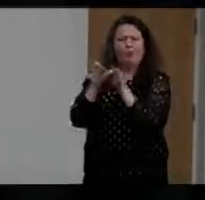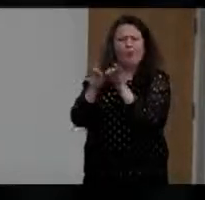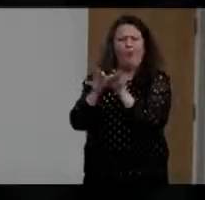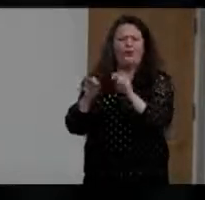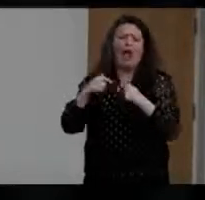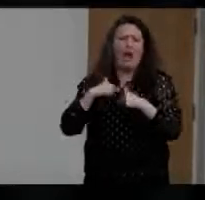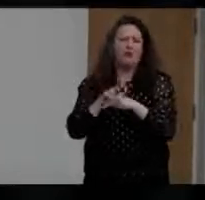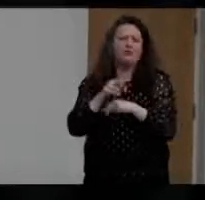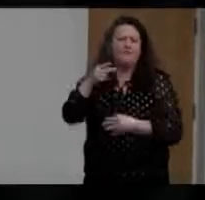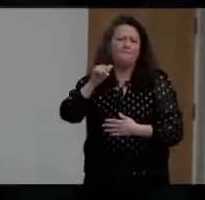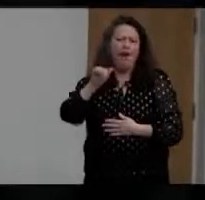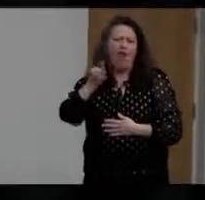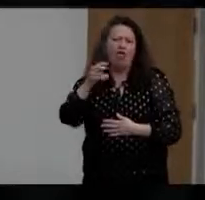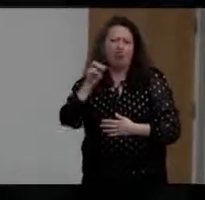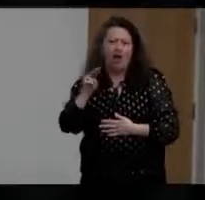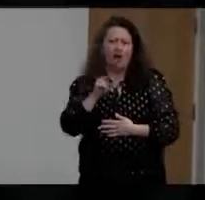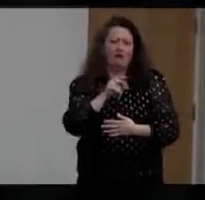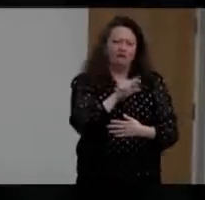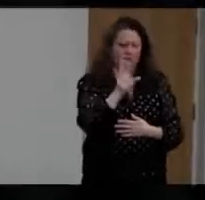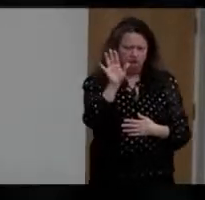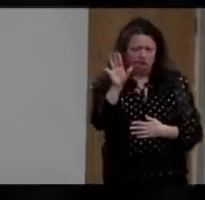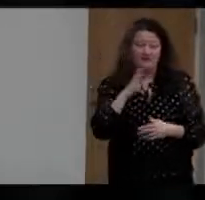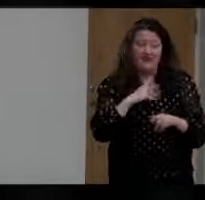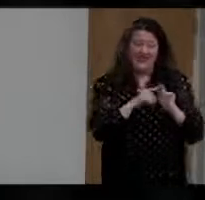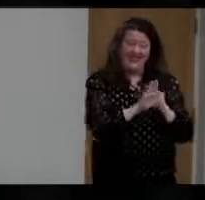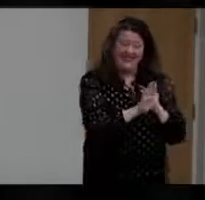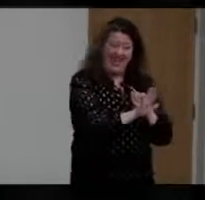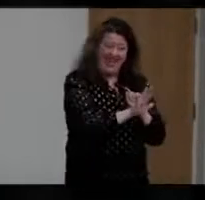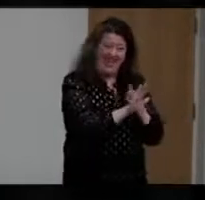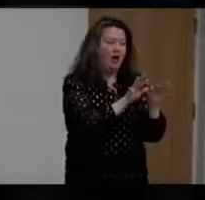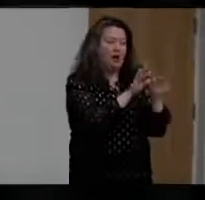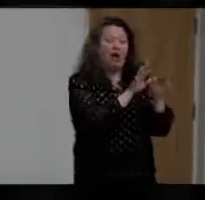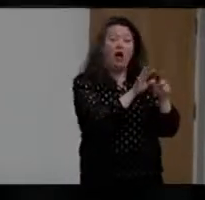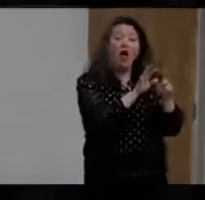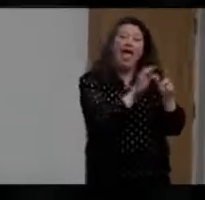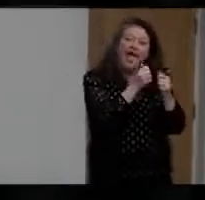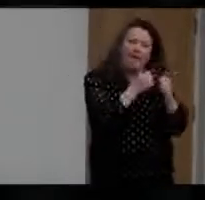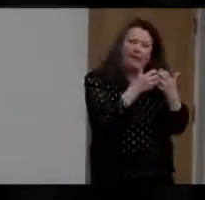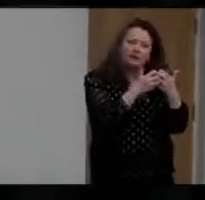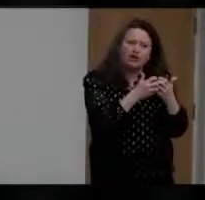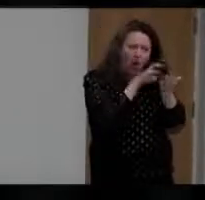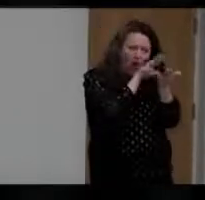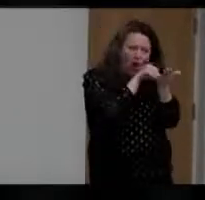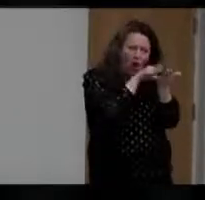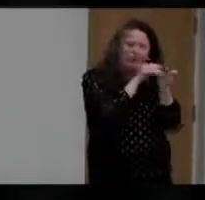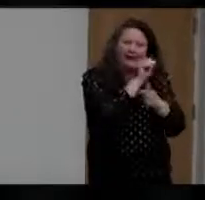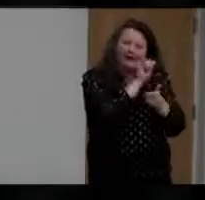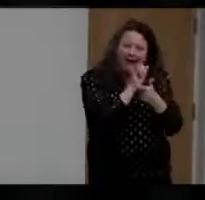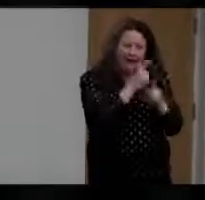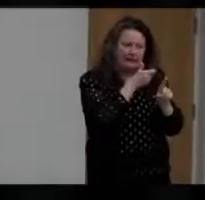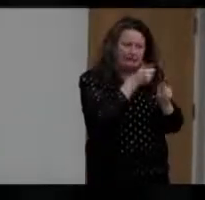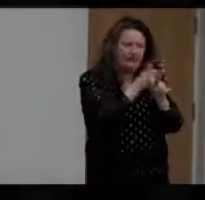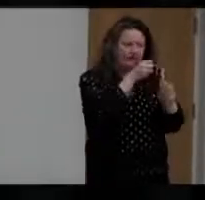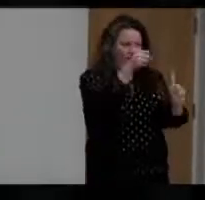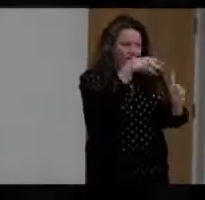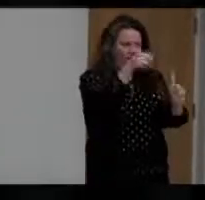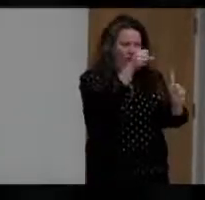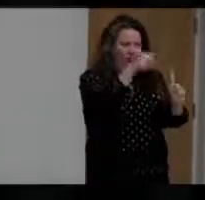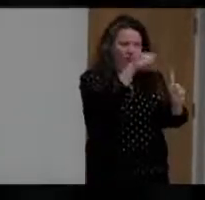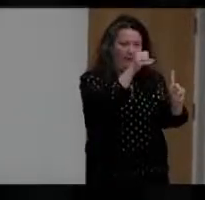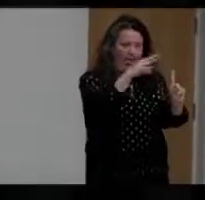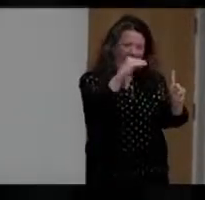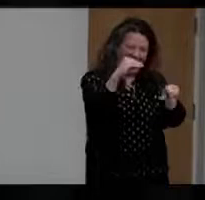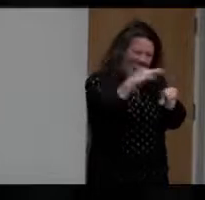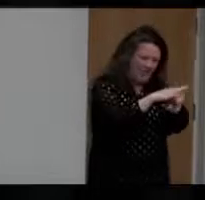but it is changing weights inside a neural net, and that is causing the functions, the inputs and the outputs or the outputs from the same inputs to change.